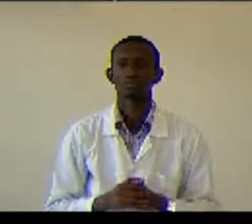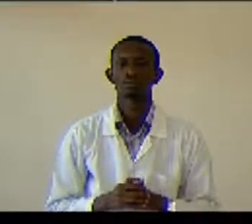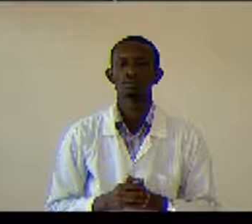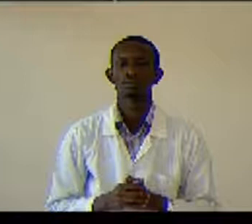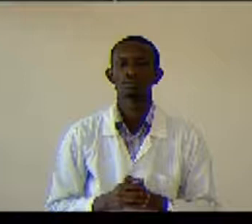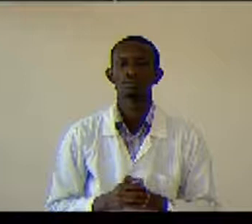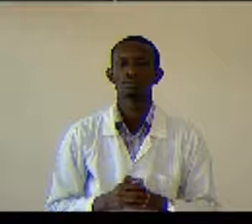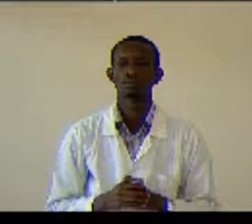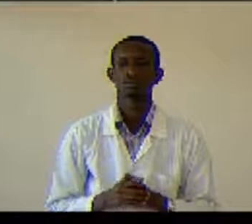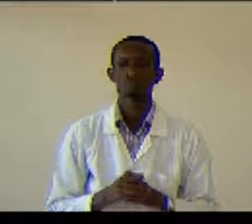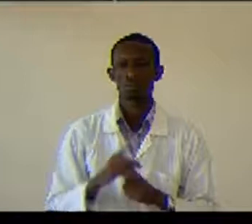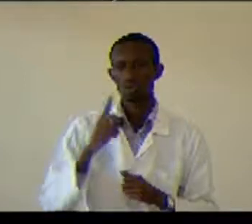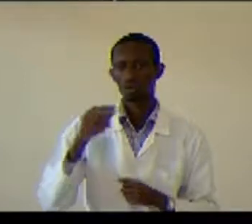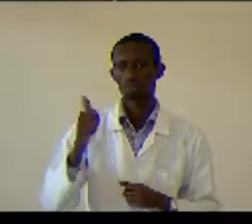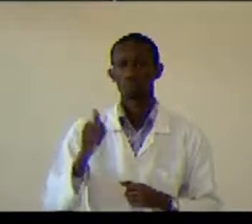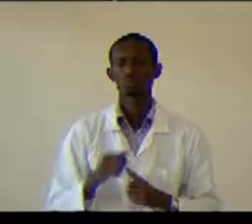Right.